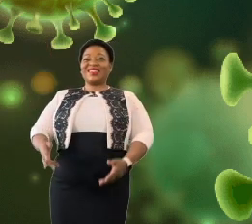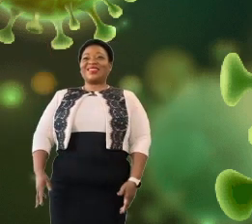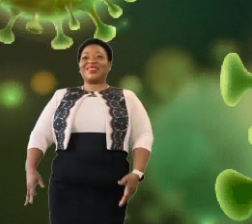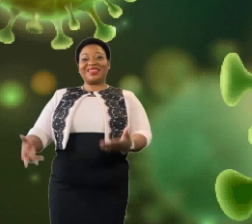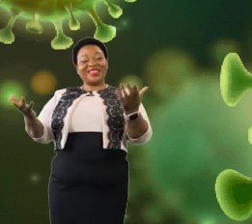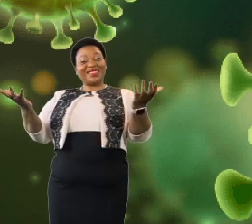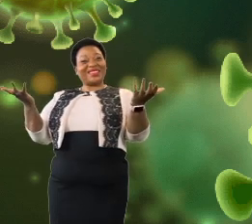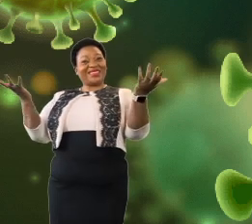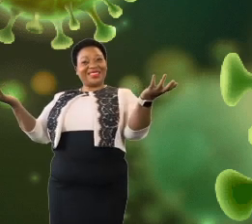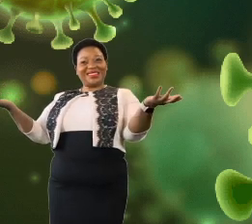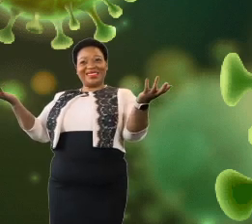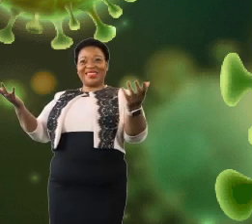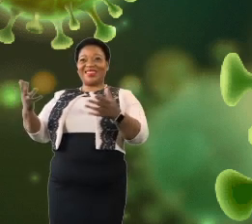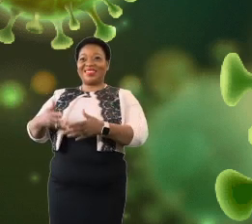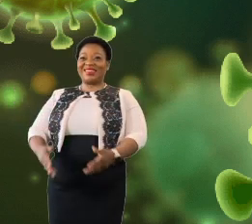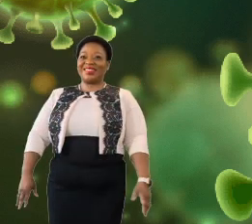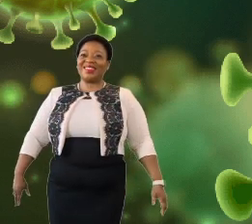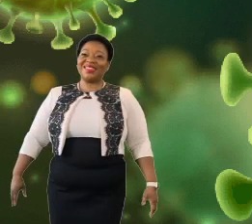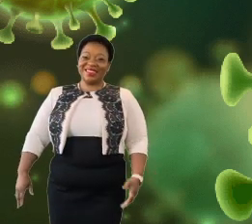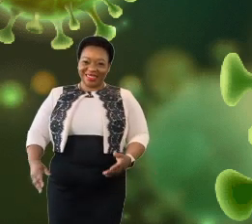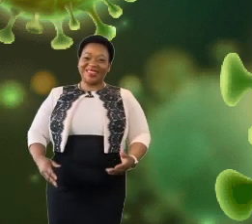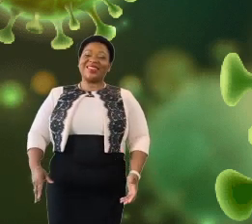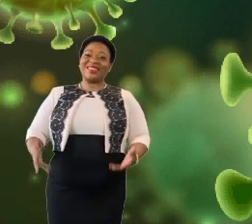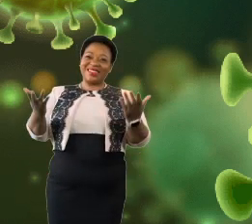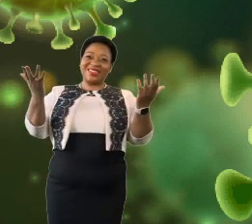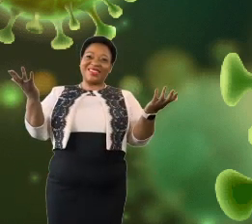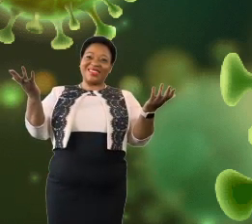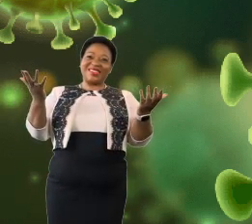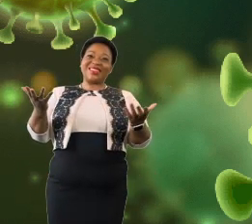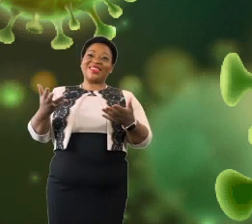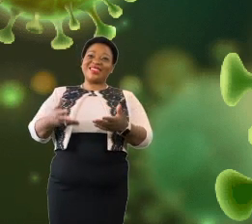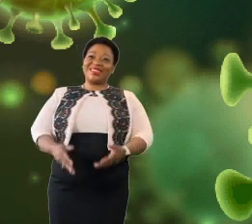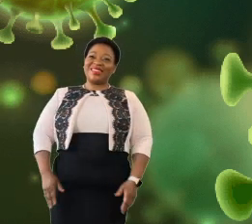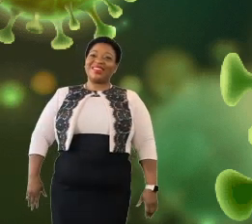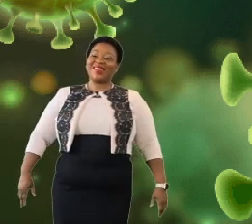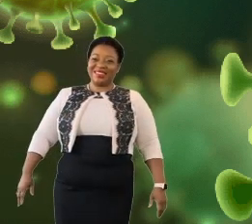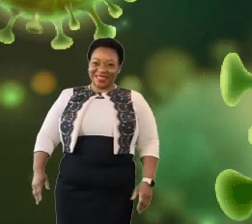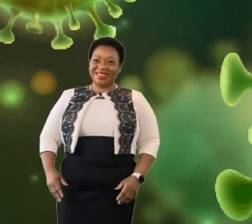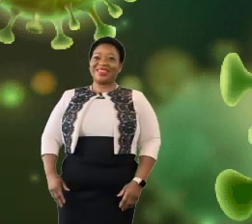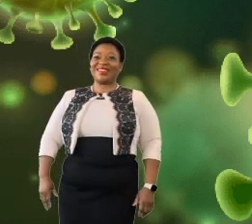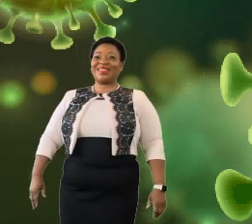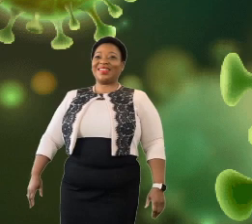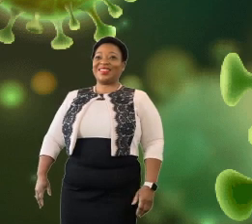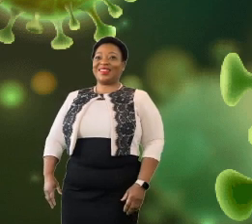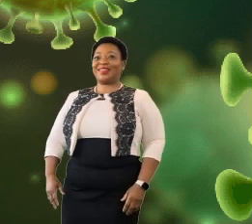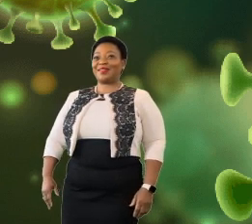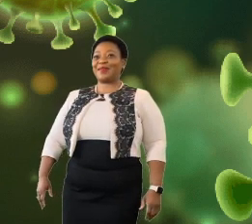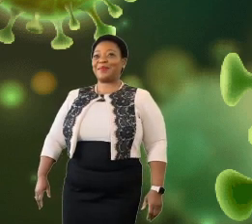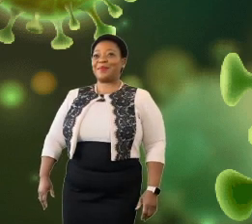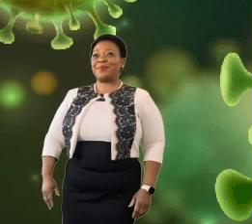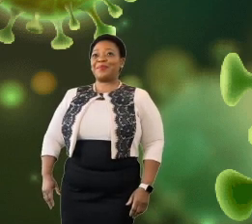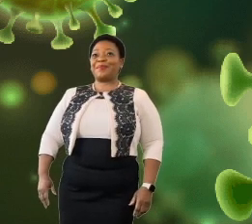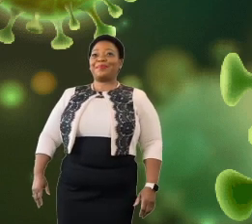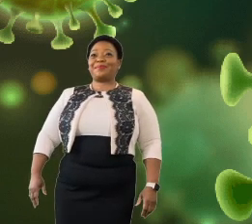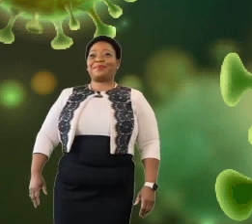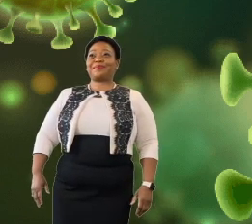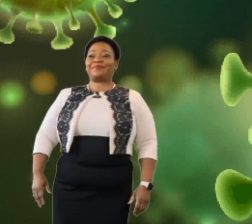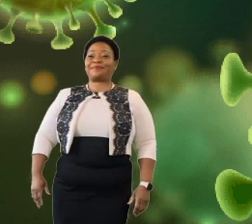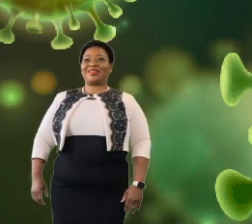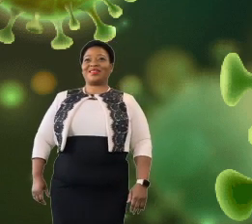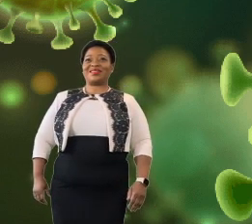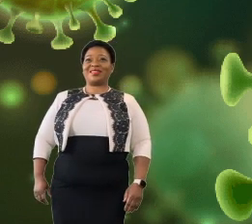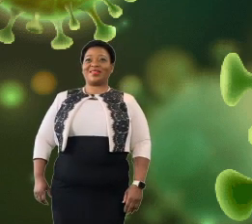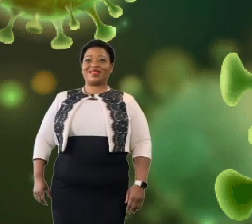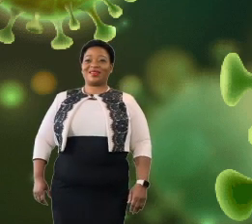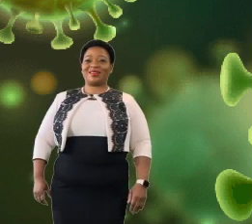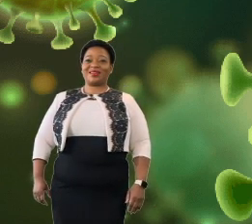stream. I think the objectives of this work stream would be to, as I put out under 221 here, to render facilitation support to